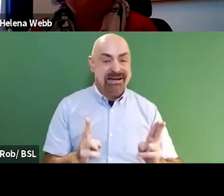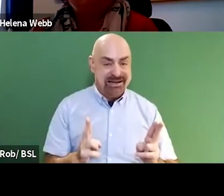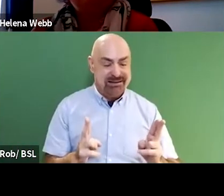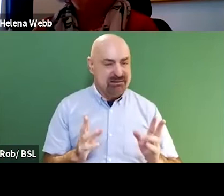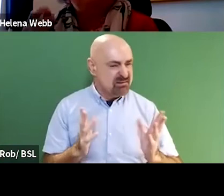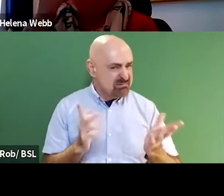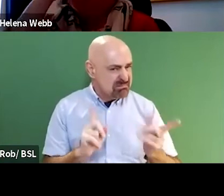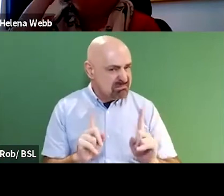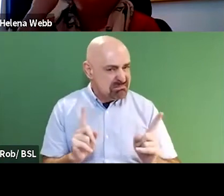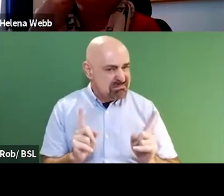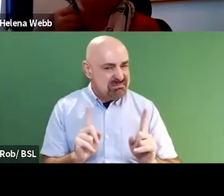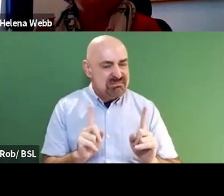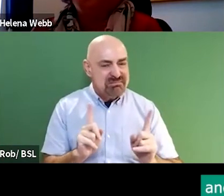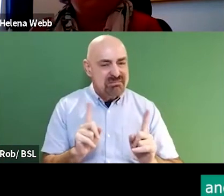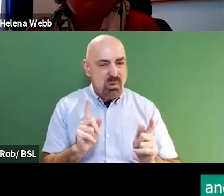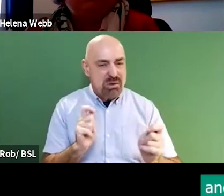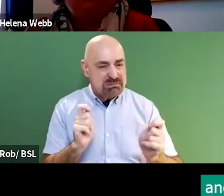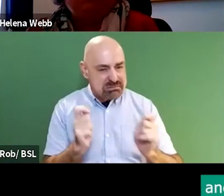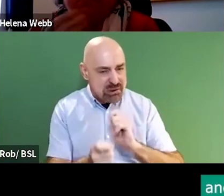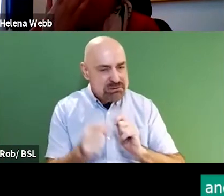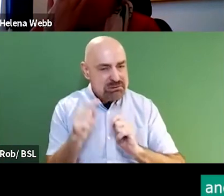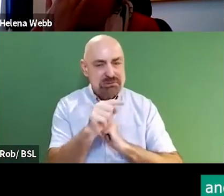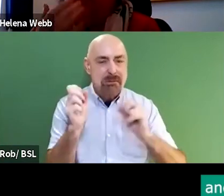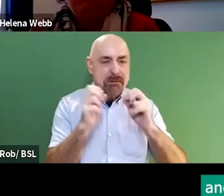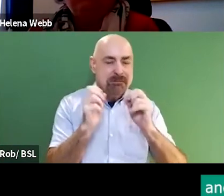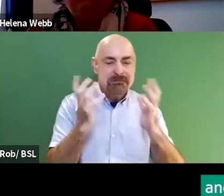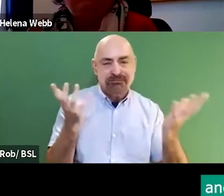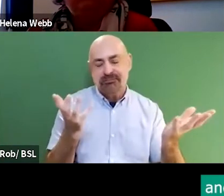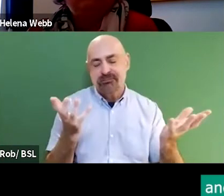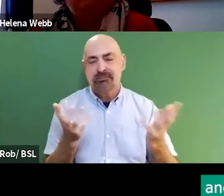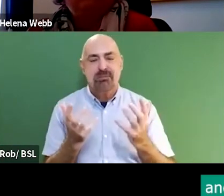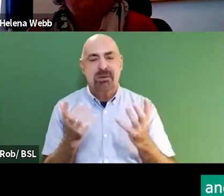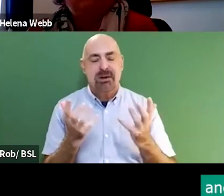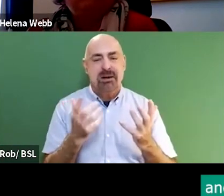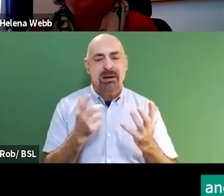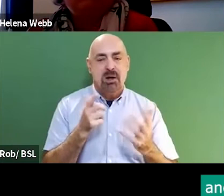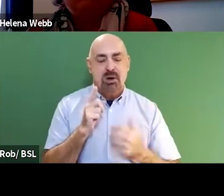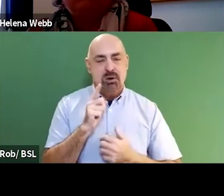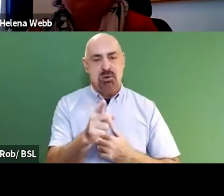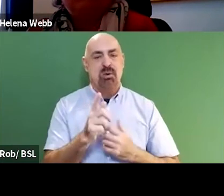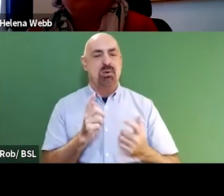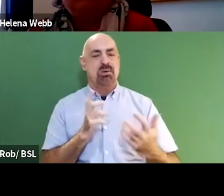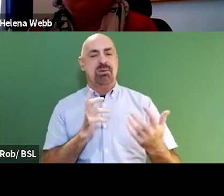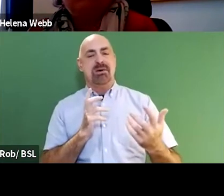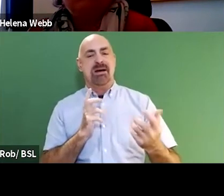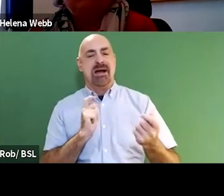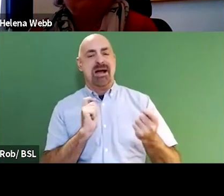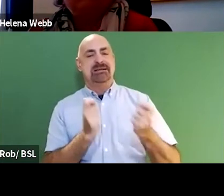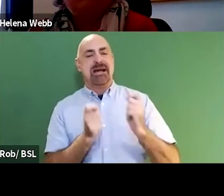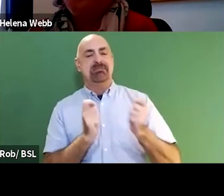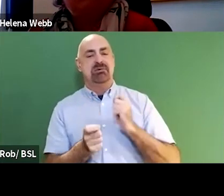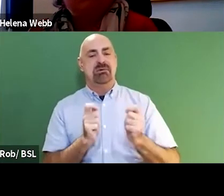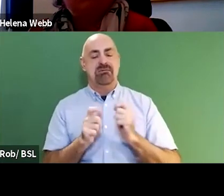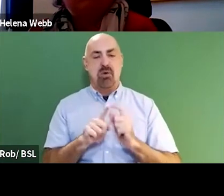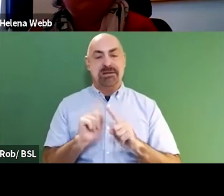what the transition has been for you, and how you've been able to adapt them to cater to the different age groups and